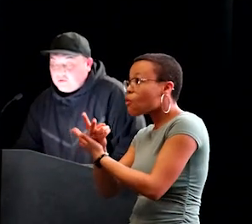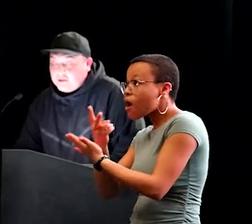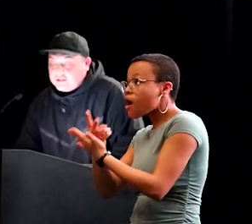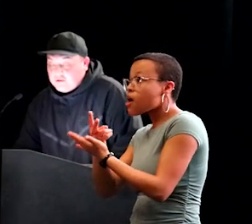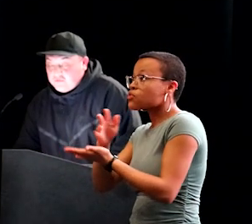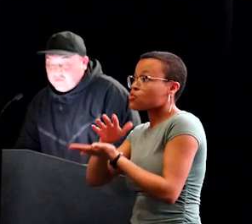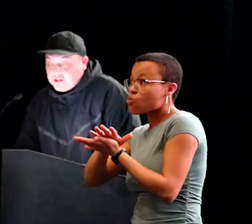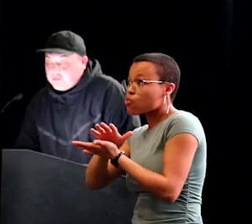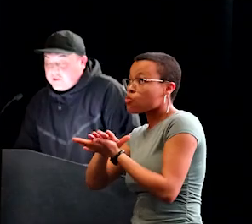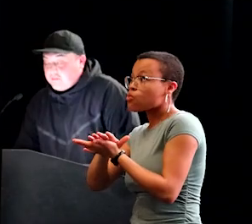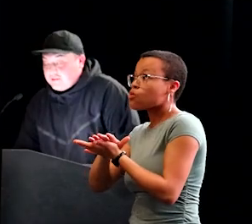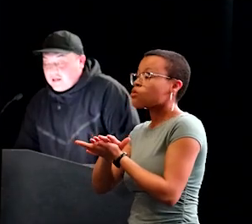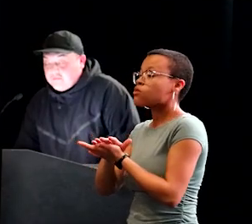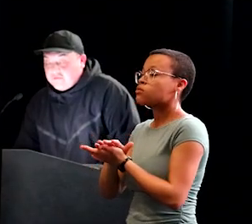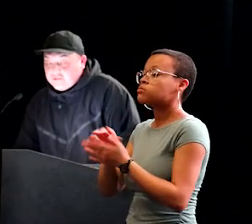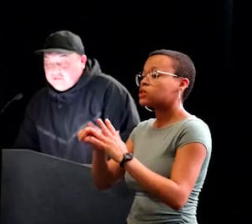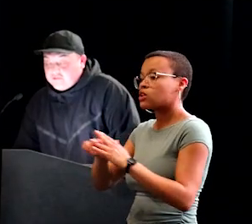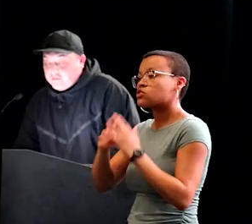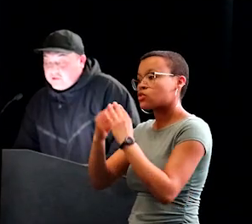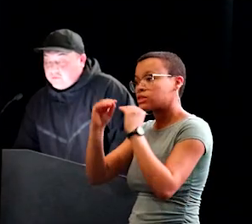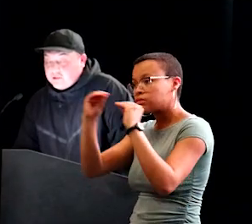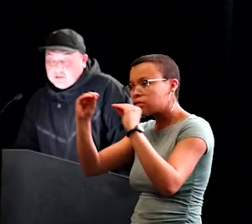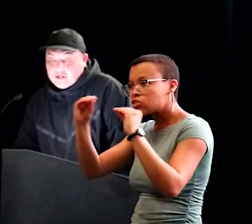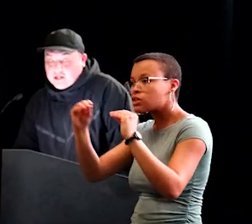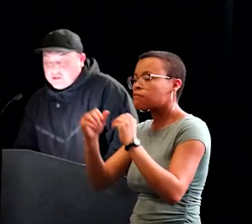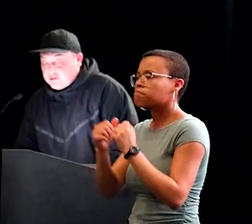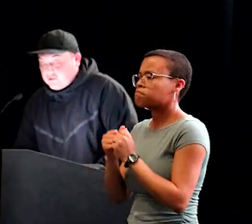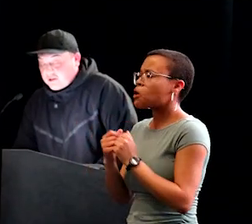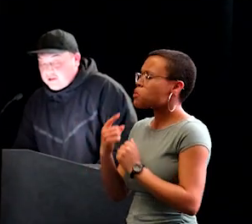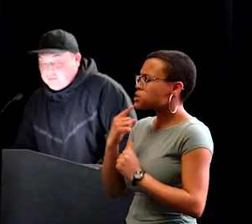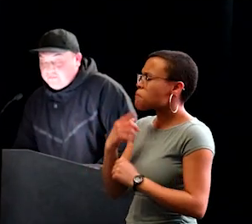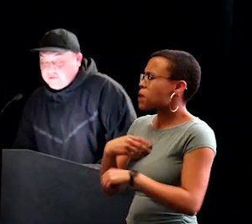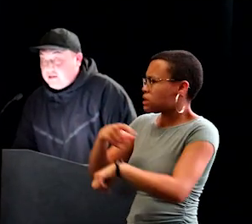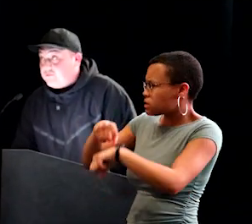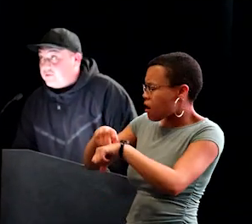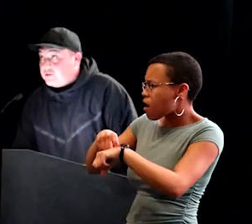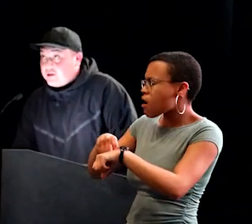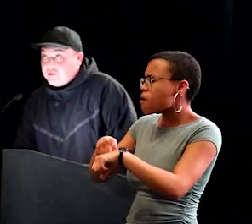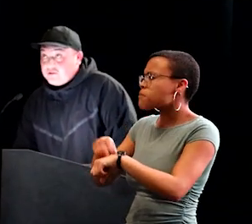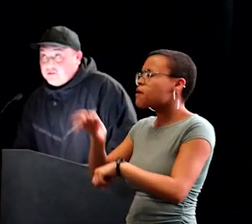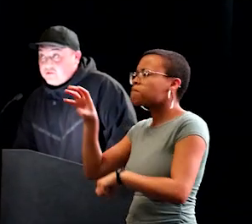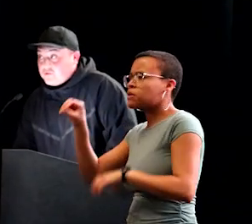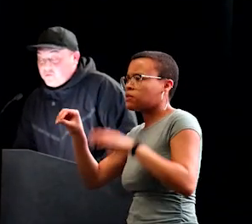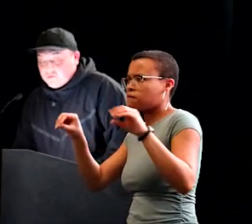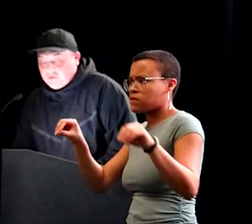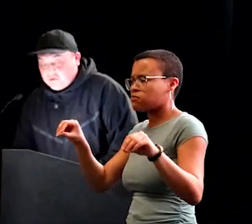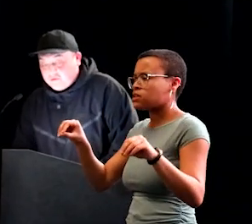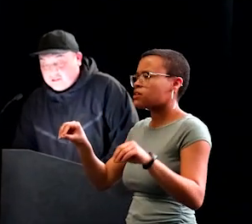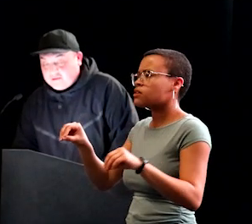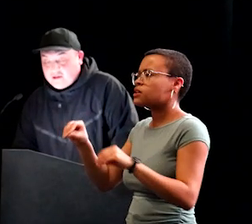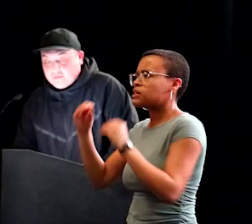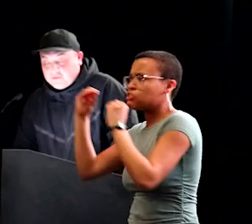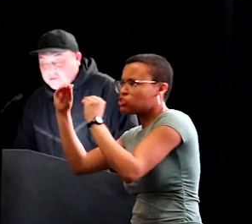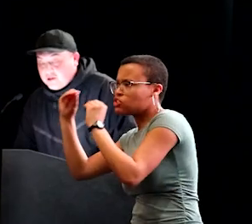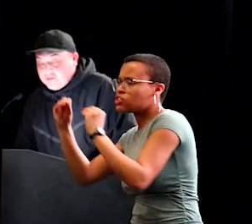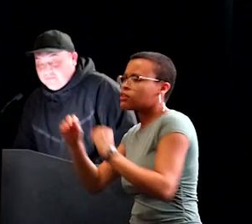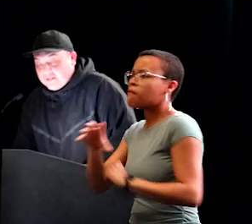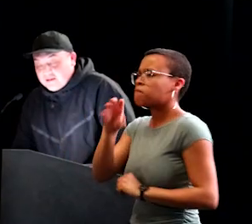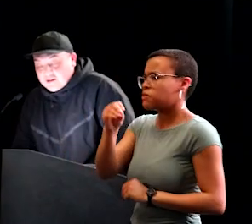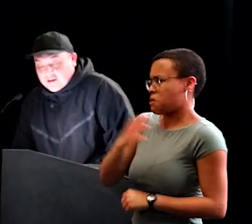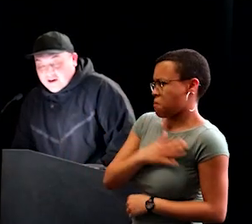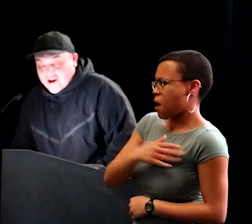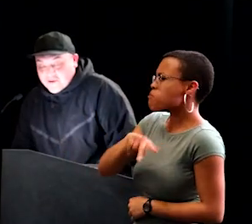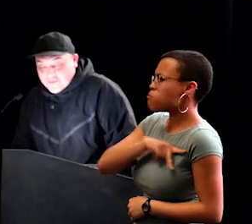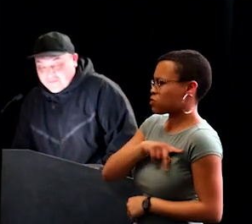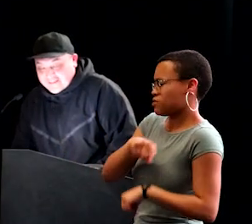I told myself I'd split my time 50-50 between education and design. And for the educators that are in this room, you all know that's an absolute lie.